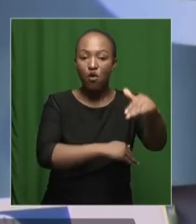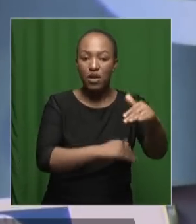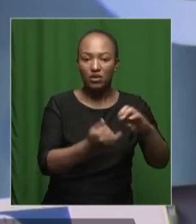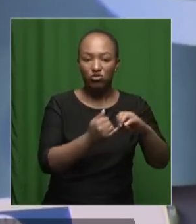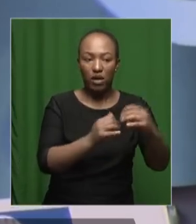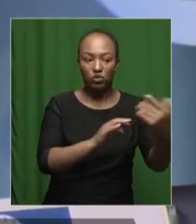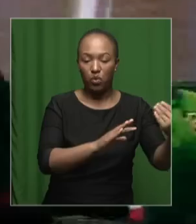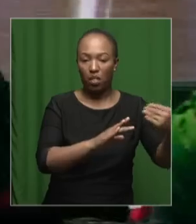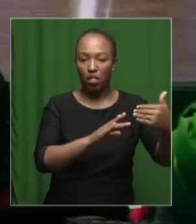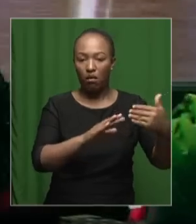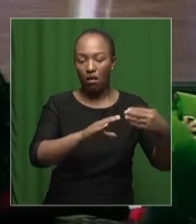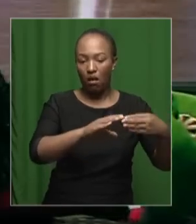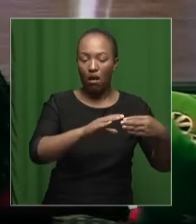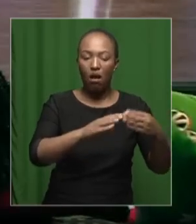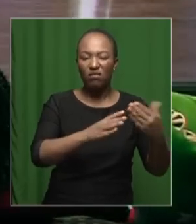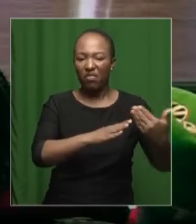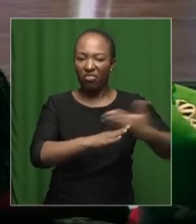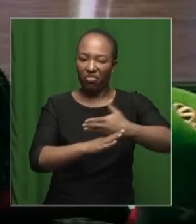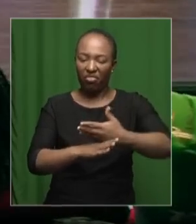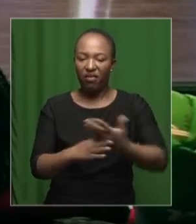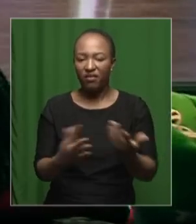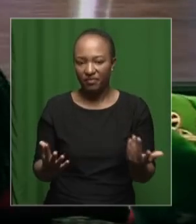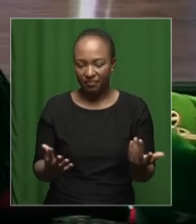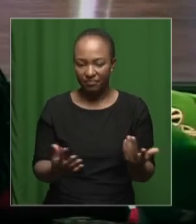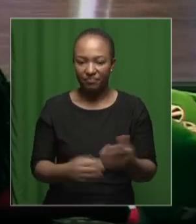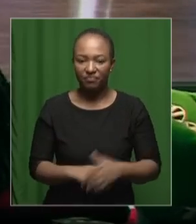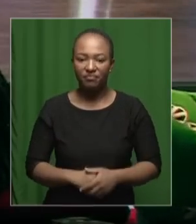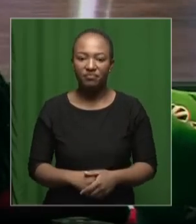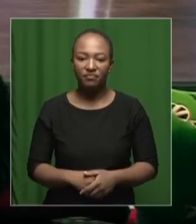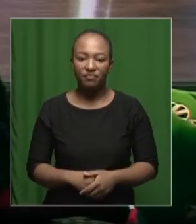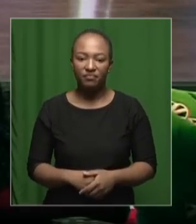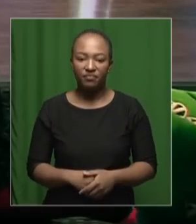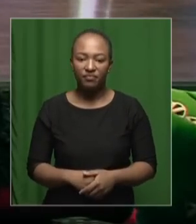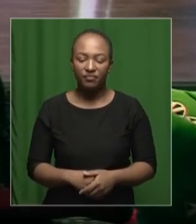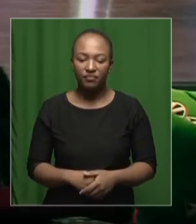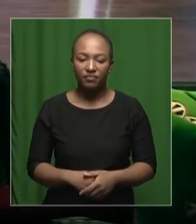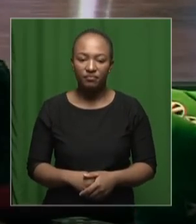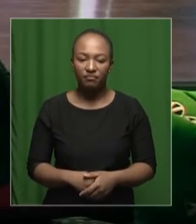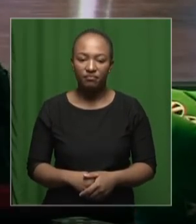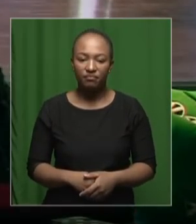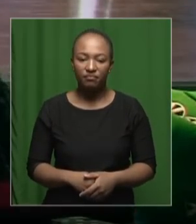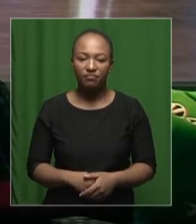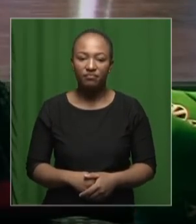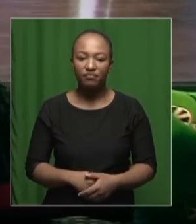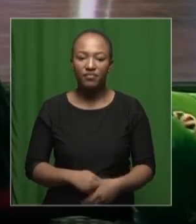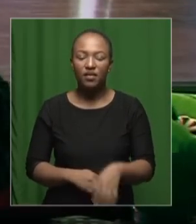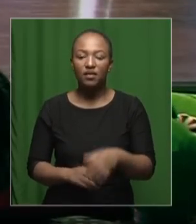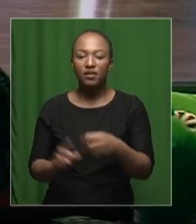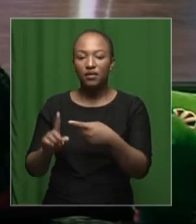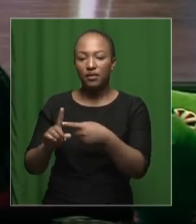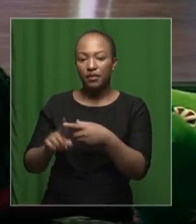right. So Thanks, we need to Mr. get Ruiz. real and we need an honest, clean government. 30 seconds. Yeah. Thank you very much, Sakina.